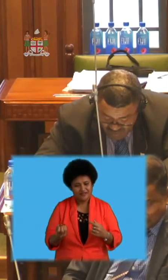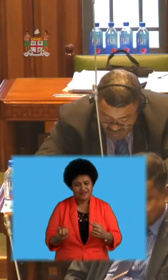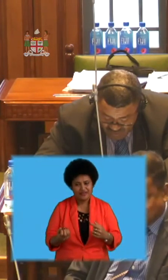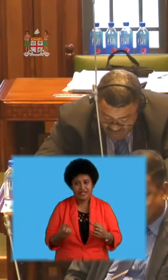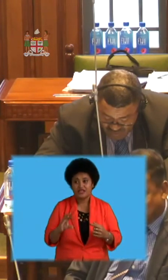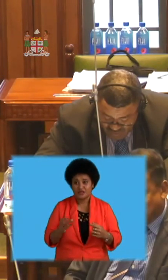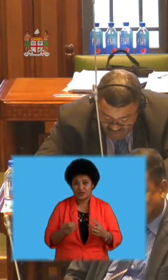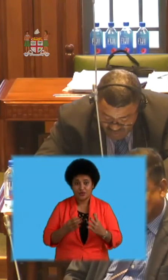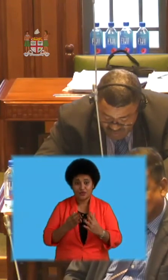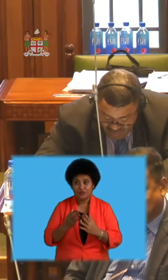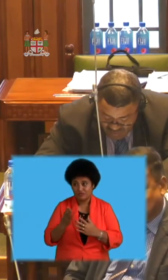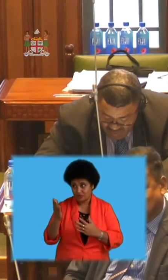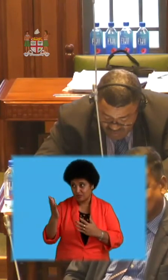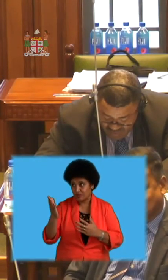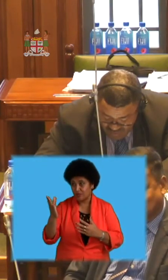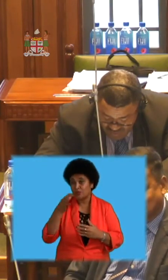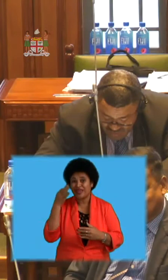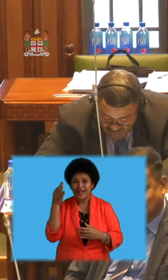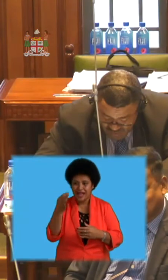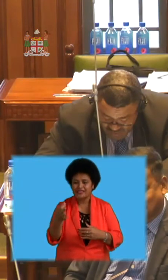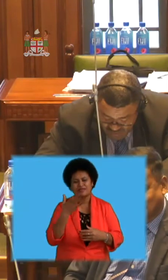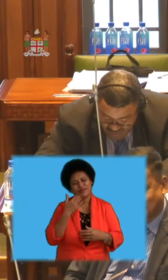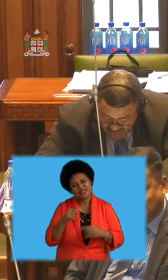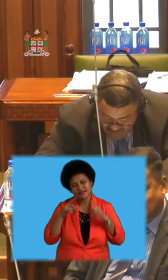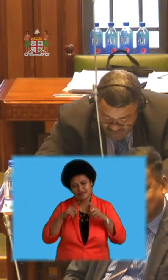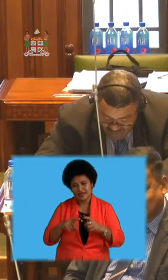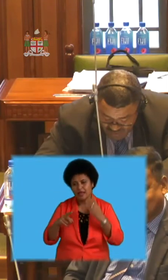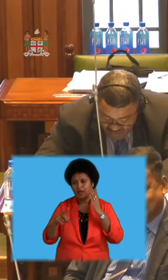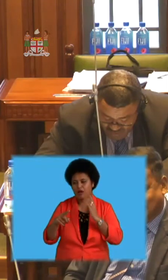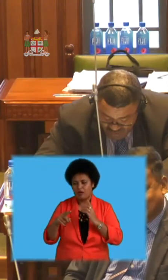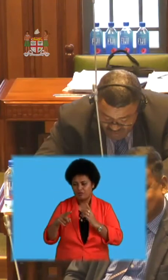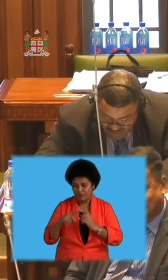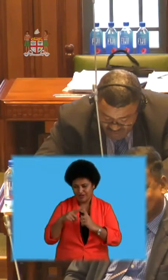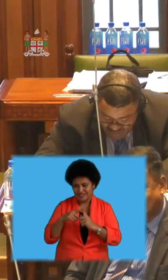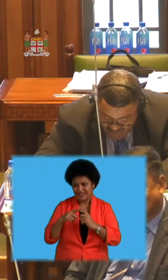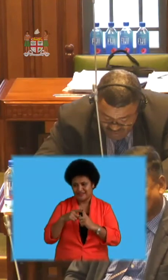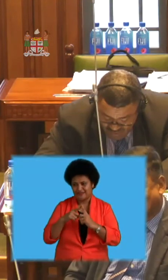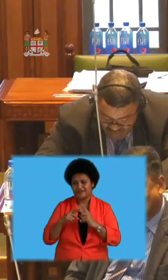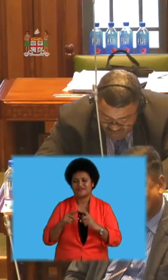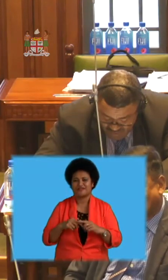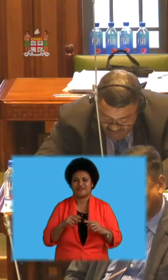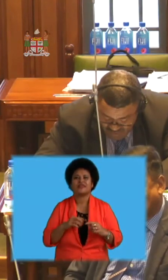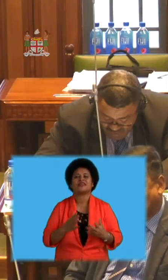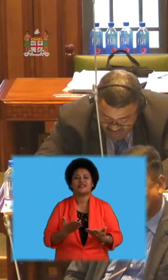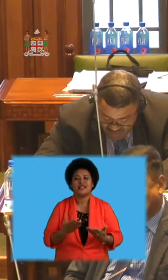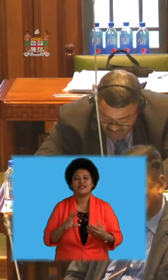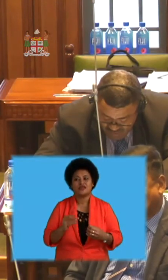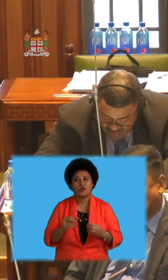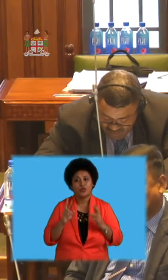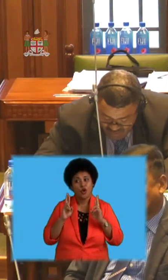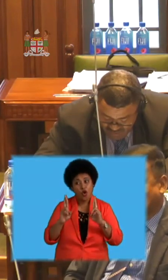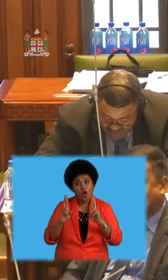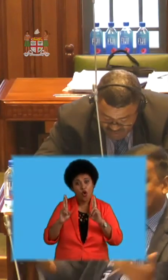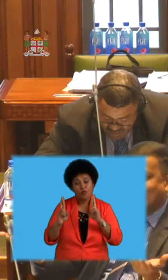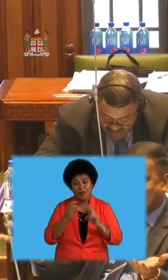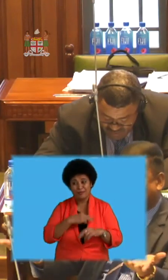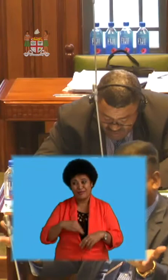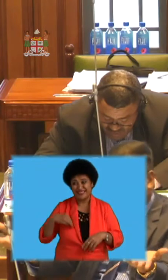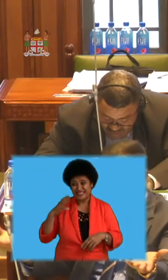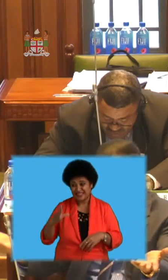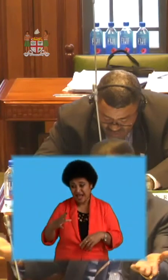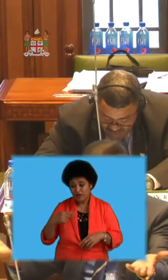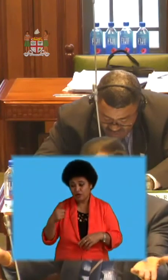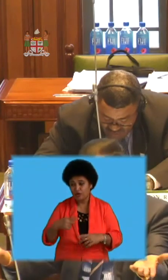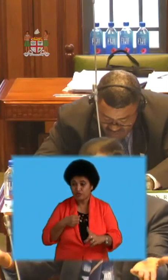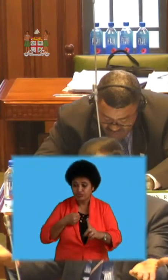Deputy Speaker, we urge them to remain positive. Furthermore, it is our hope that the Minister continues to advocate